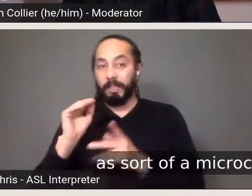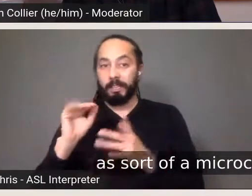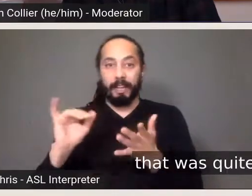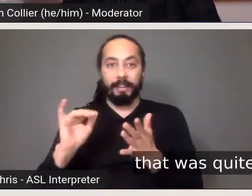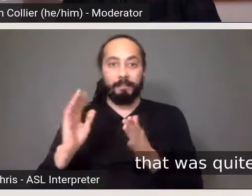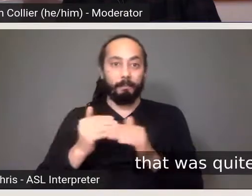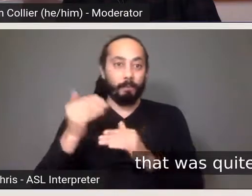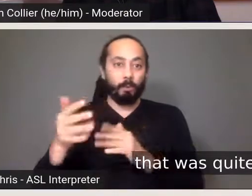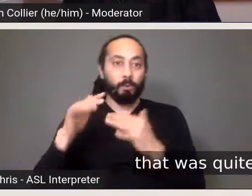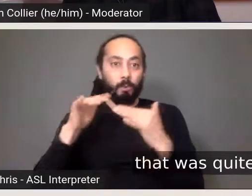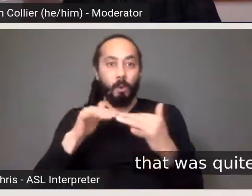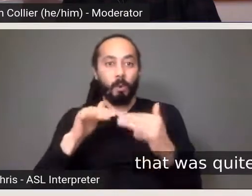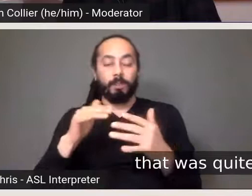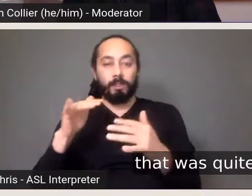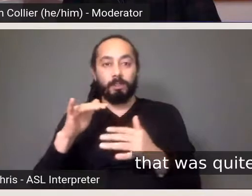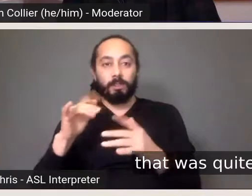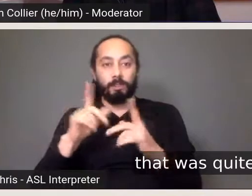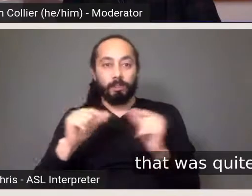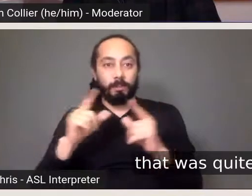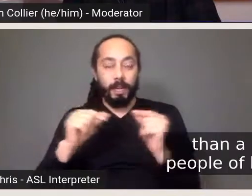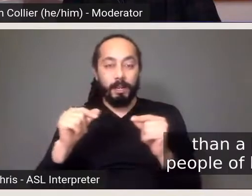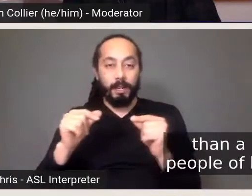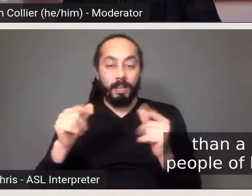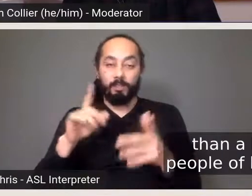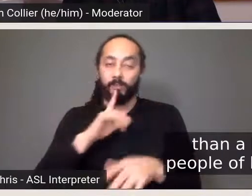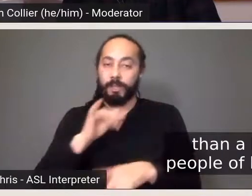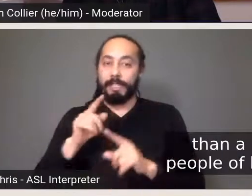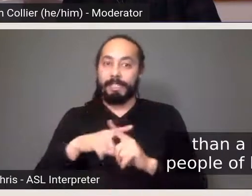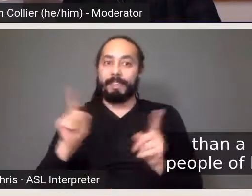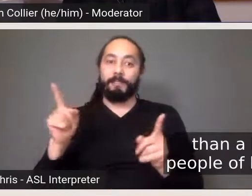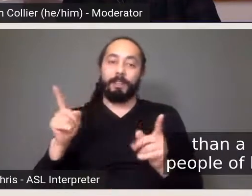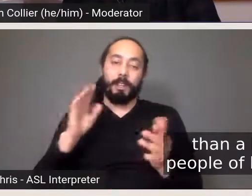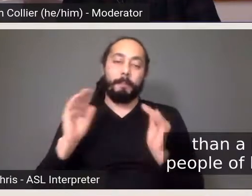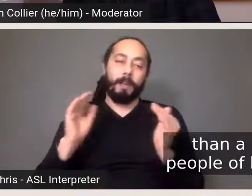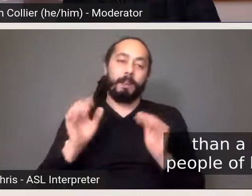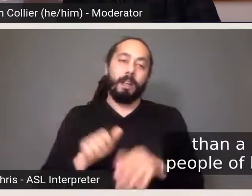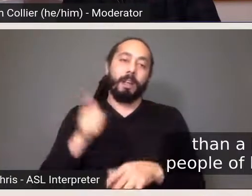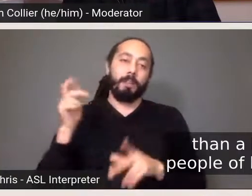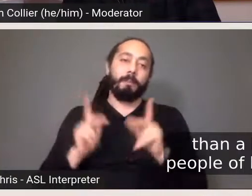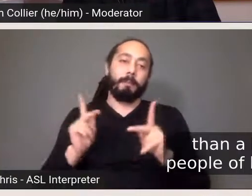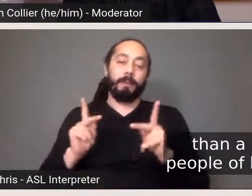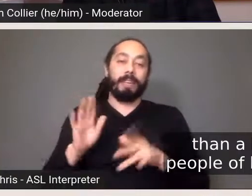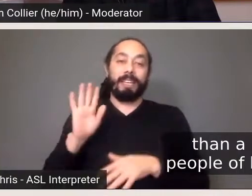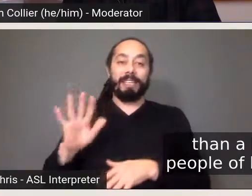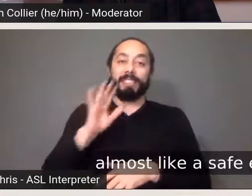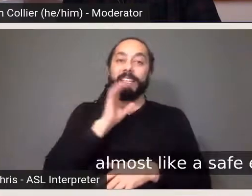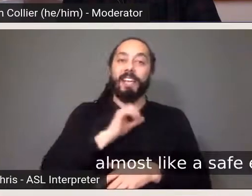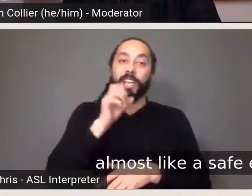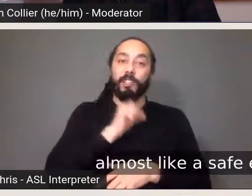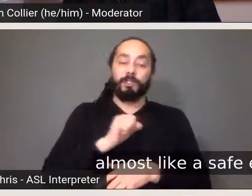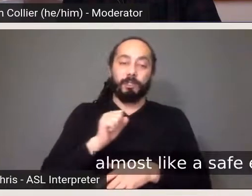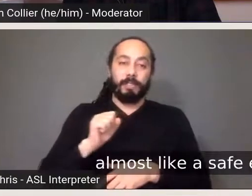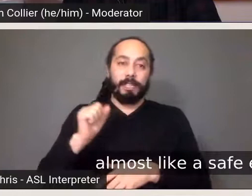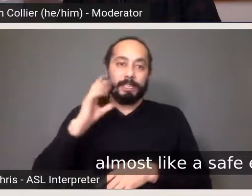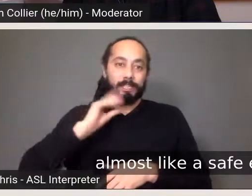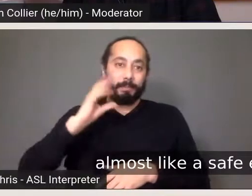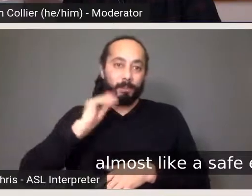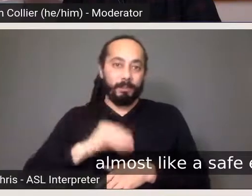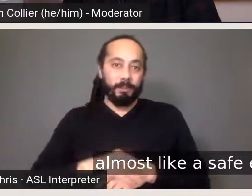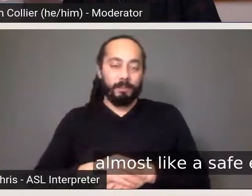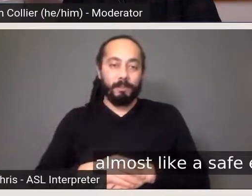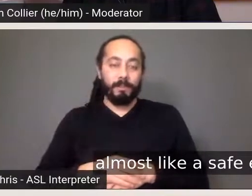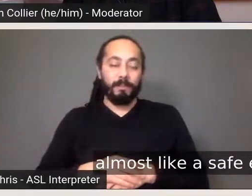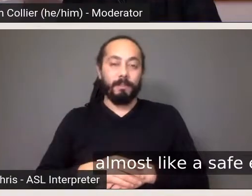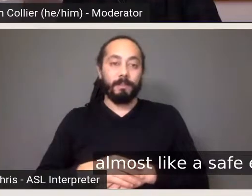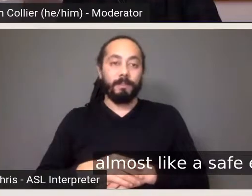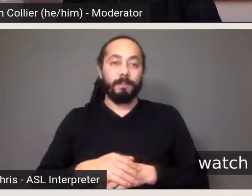Japan that was quite different, I think, than a lot of other people of his age group. Almost like a safe